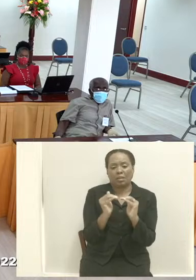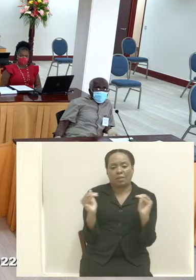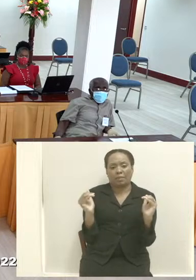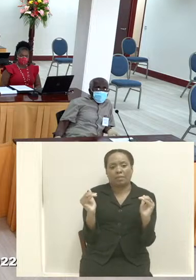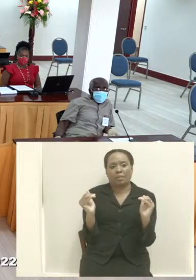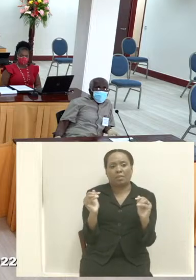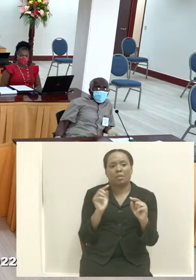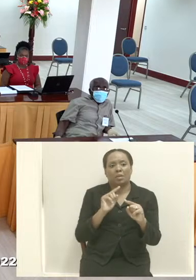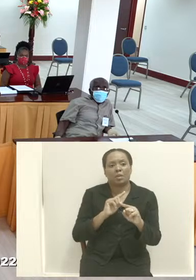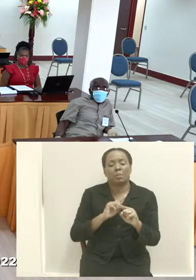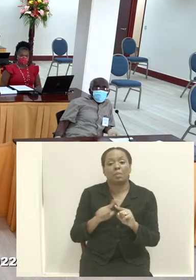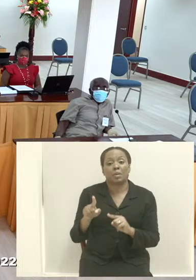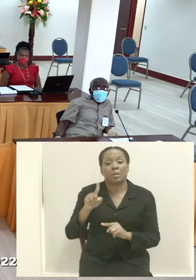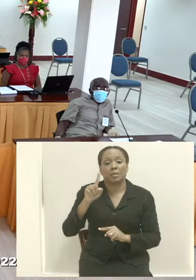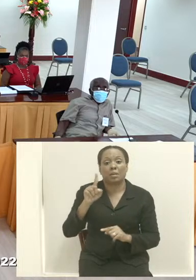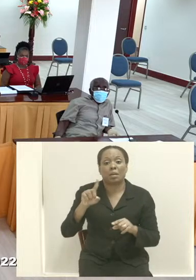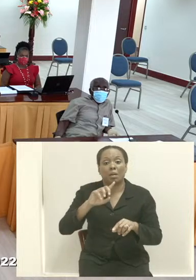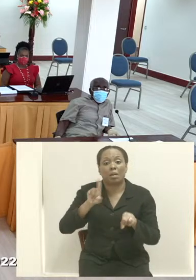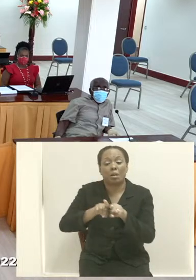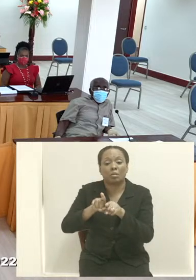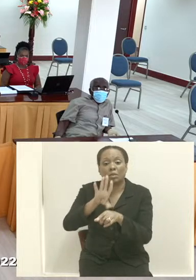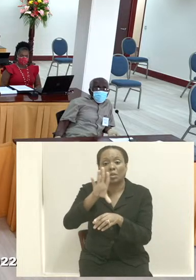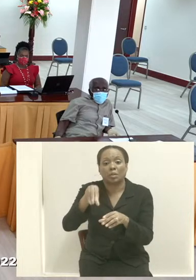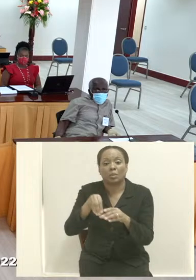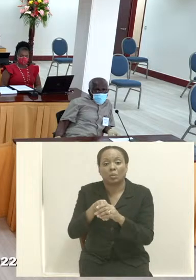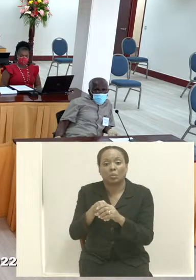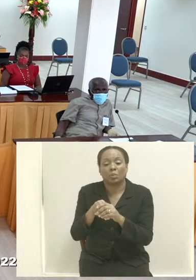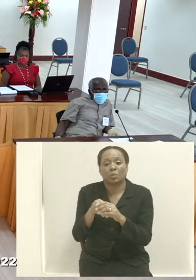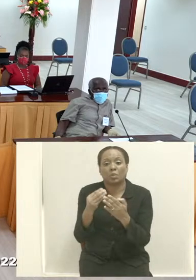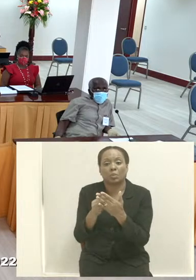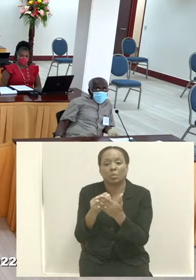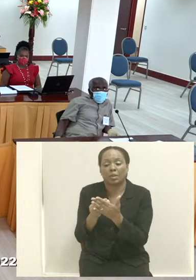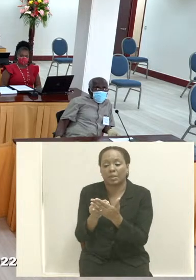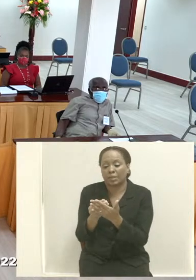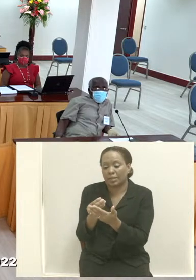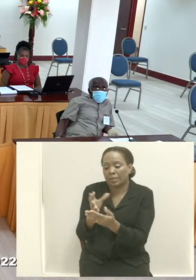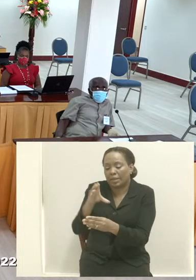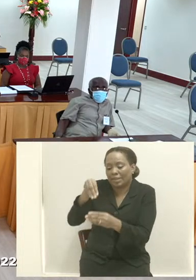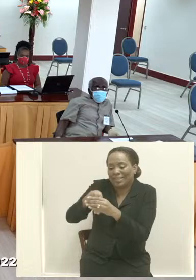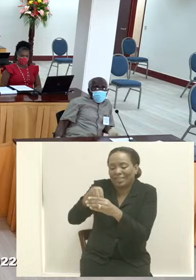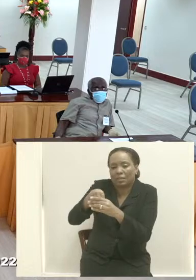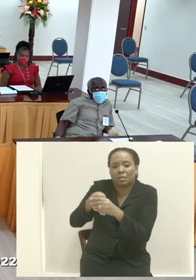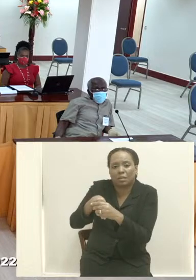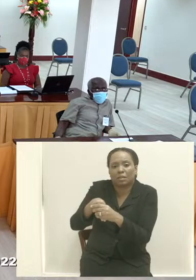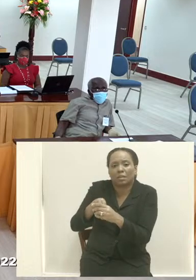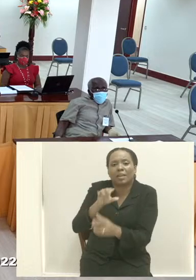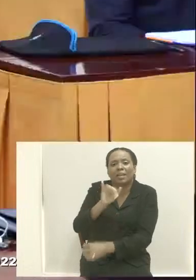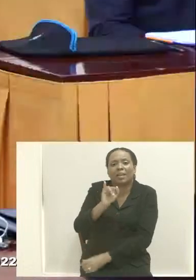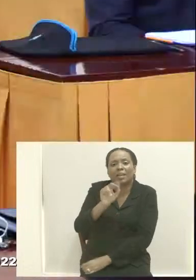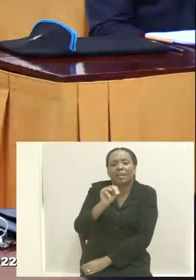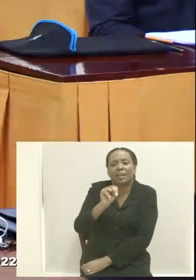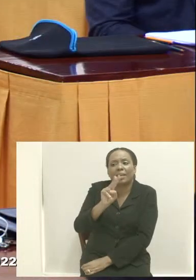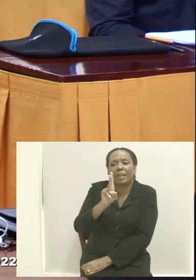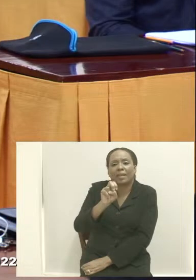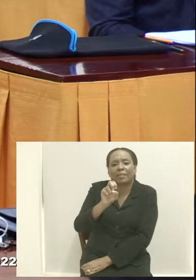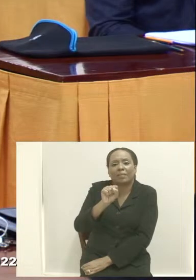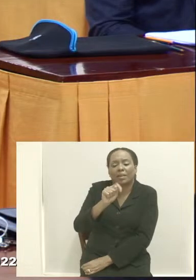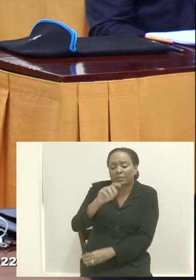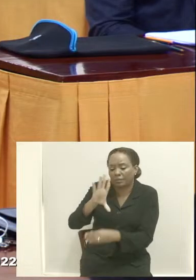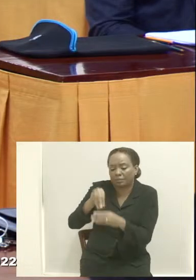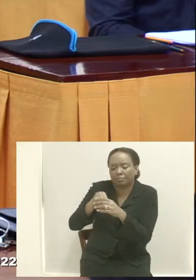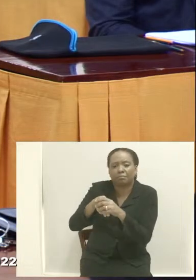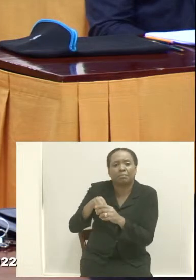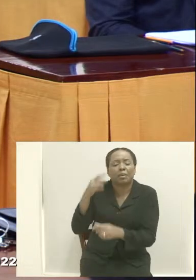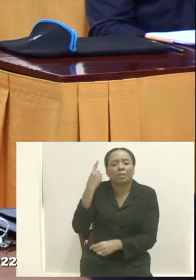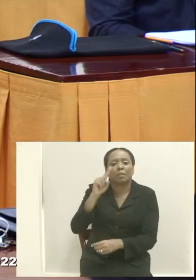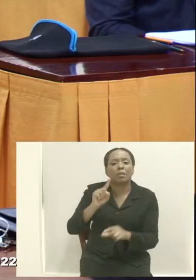for the on lending for renewable energy projects and EE projects,